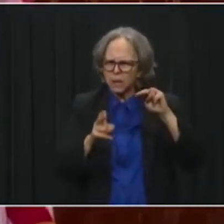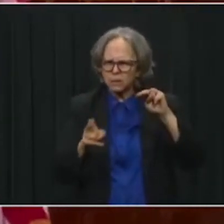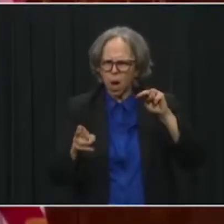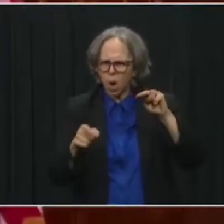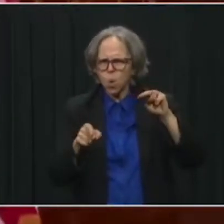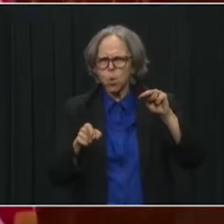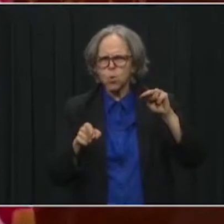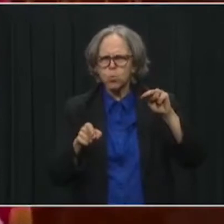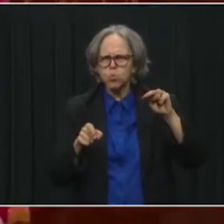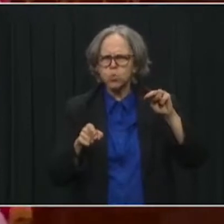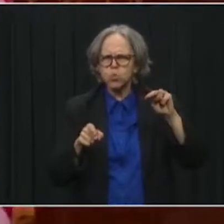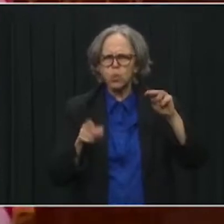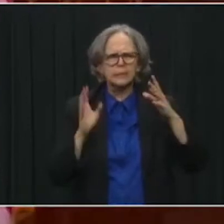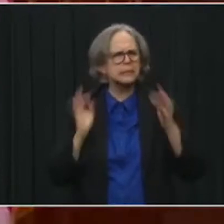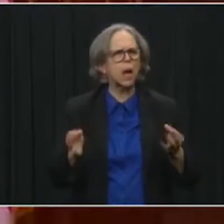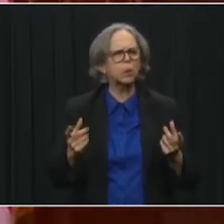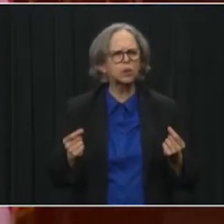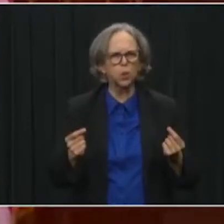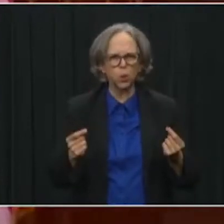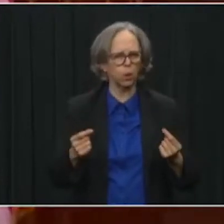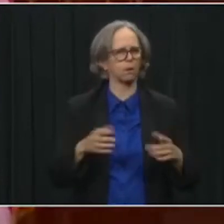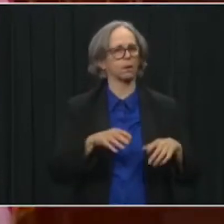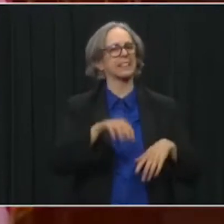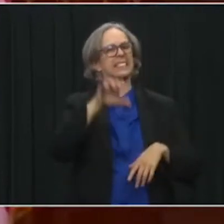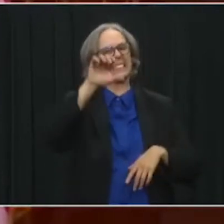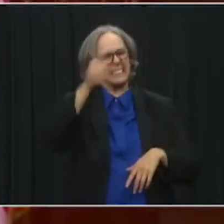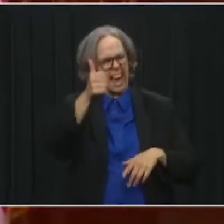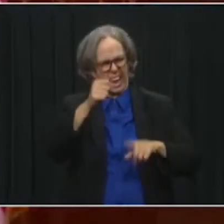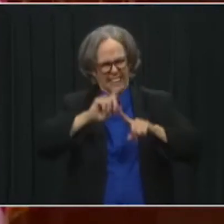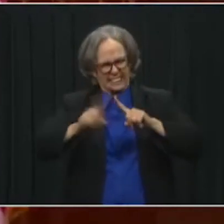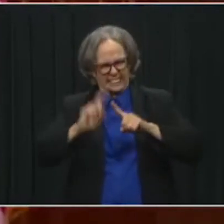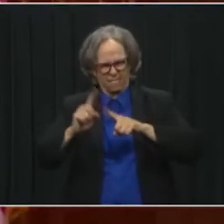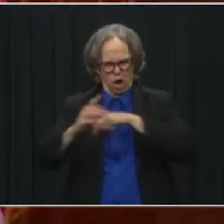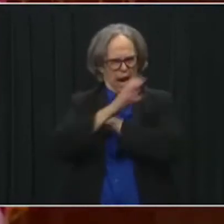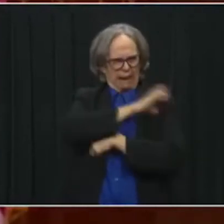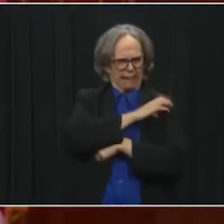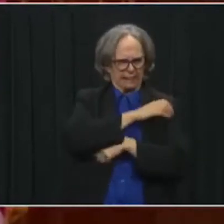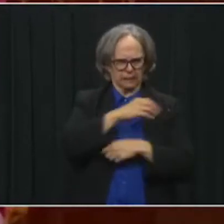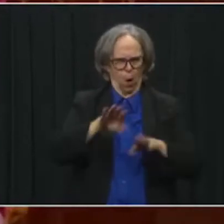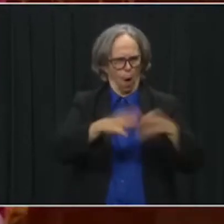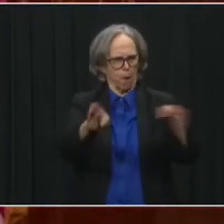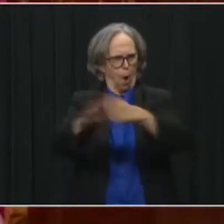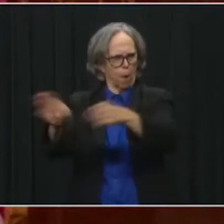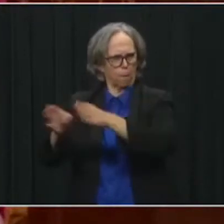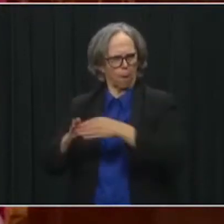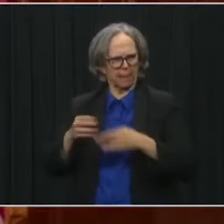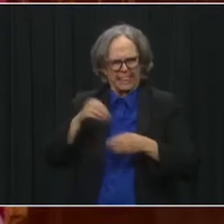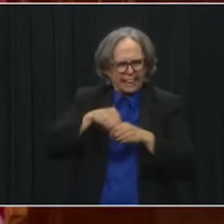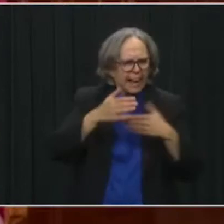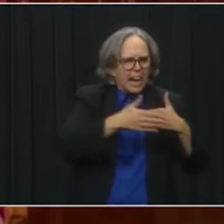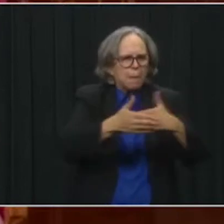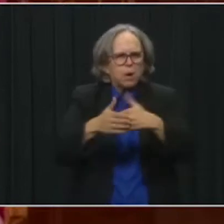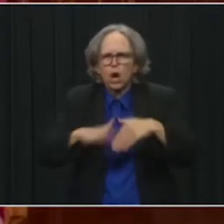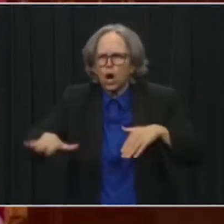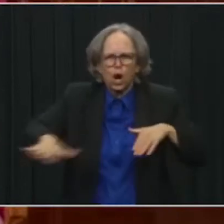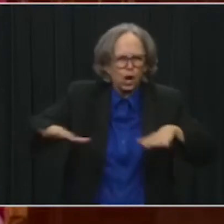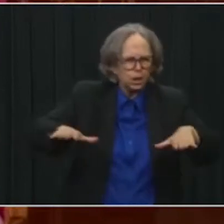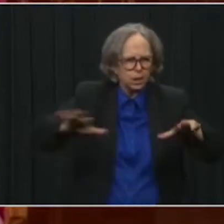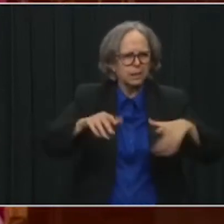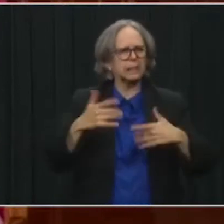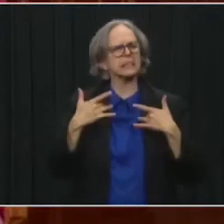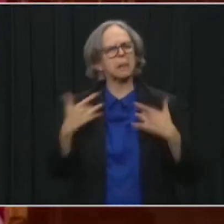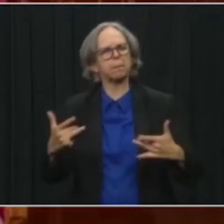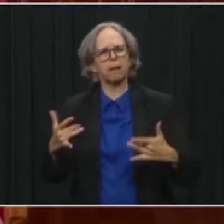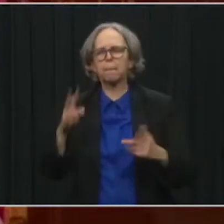satellite vaccination clinics in traditionally underserved areas where individuals would receive a $100 Visa gift card